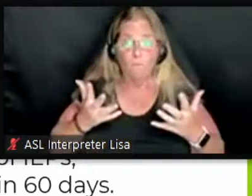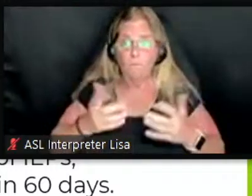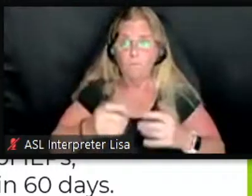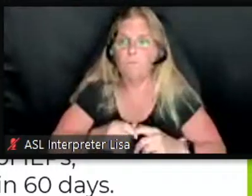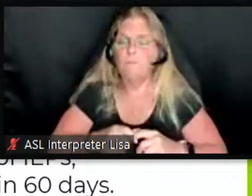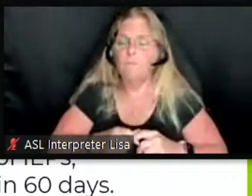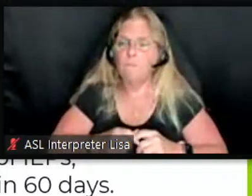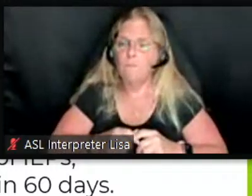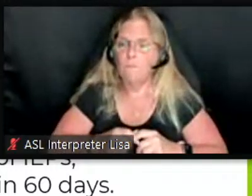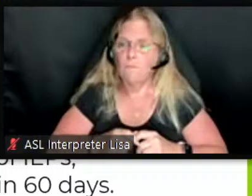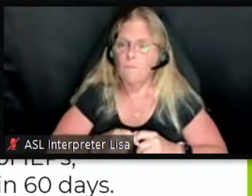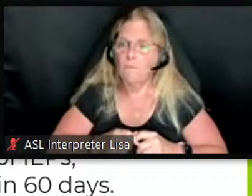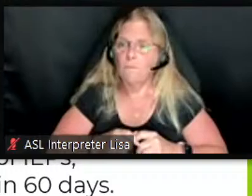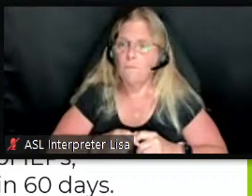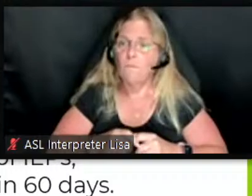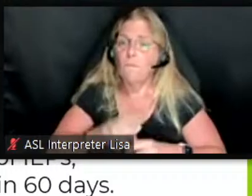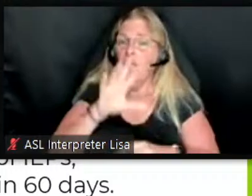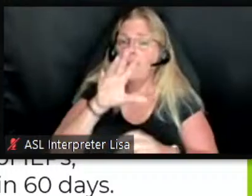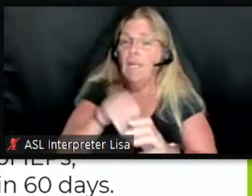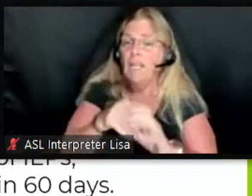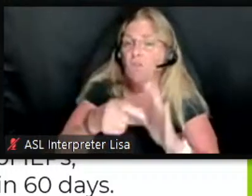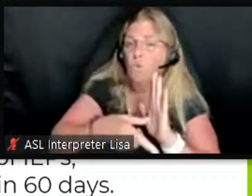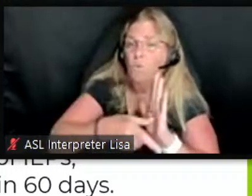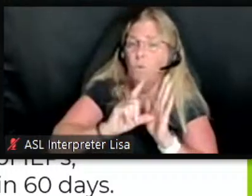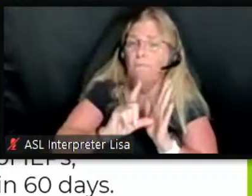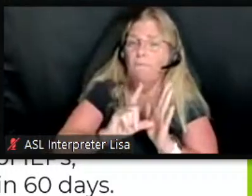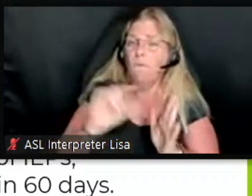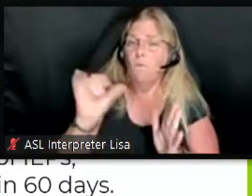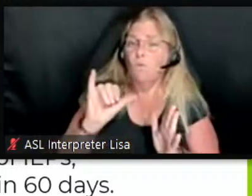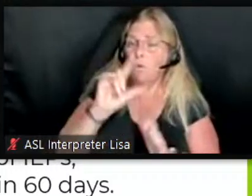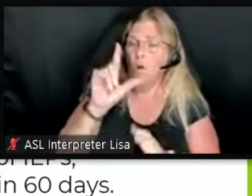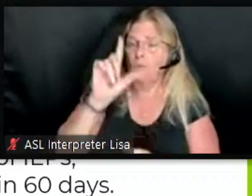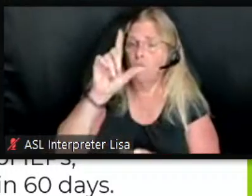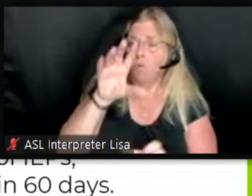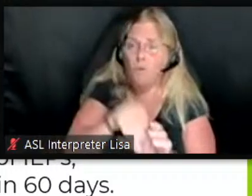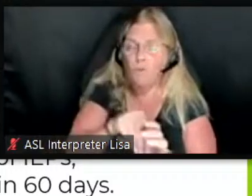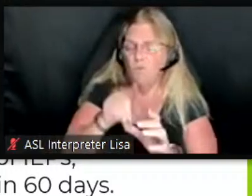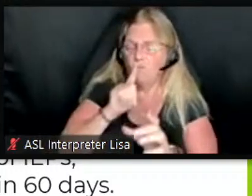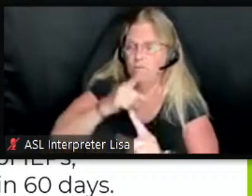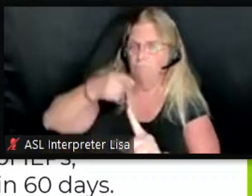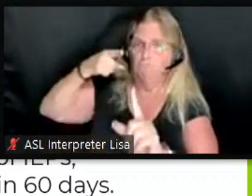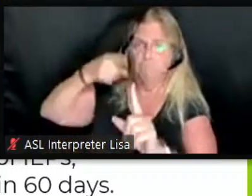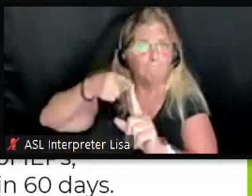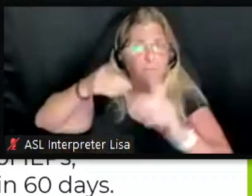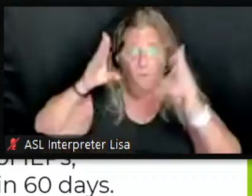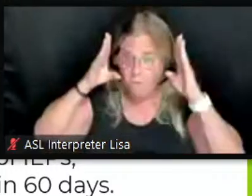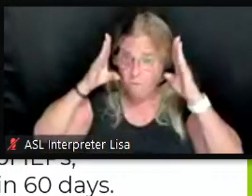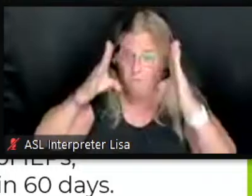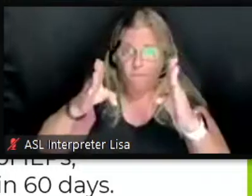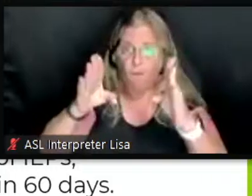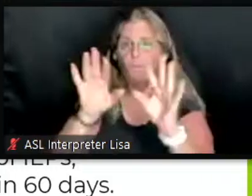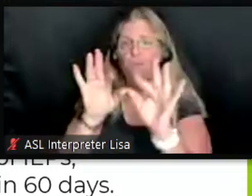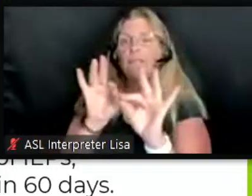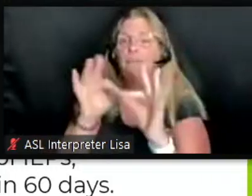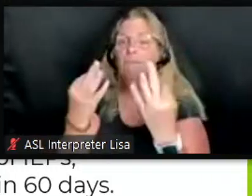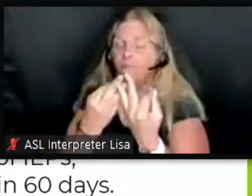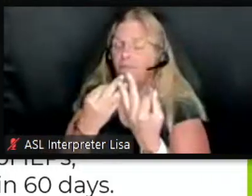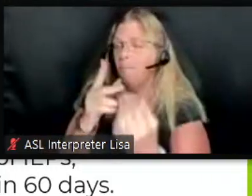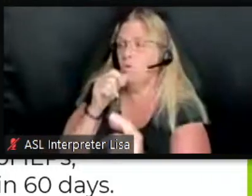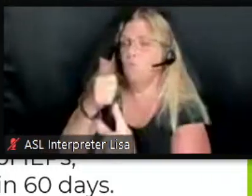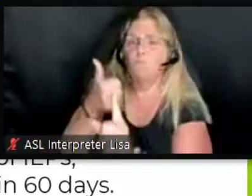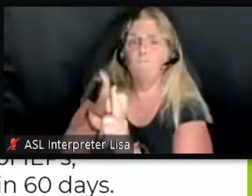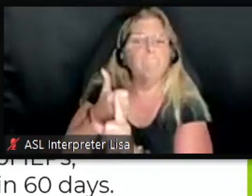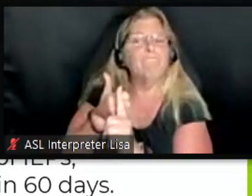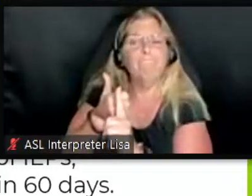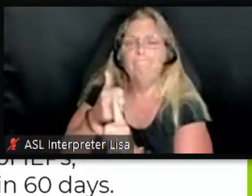of the review should include particular attention to families that do not speak English